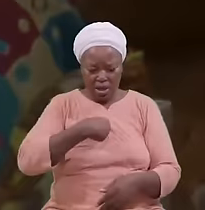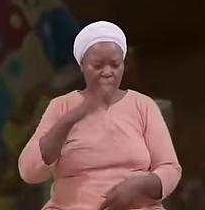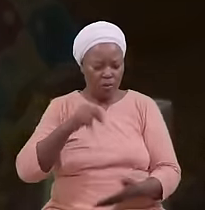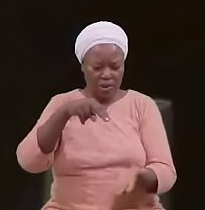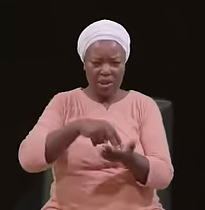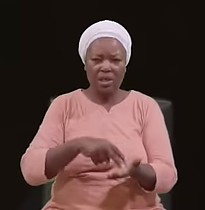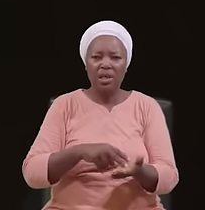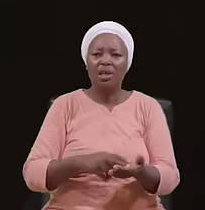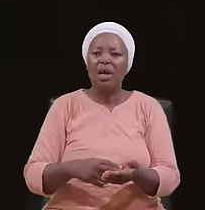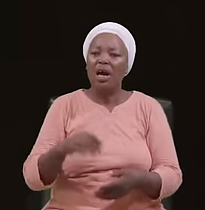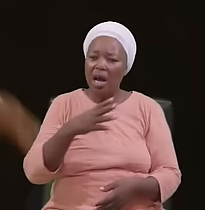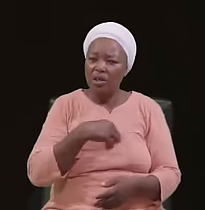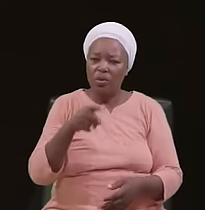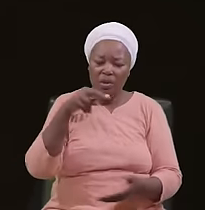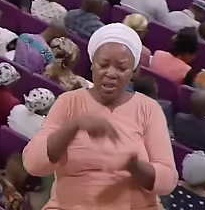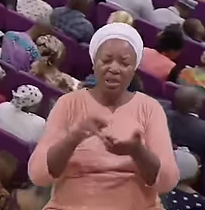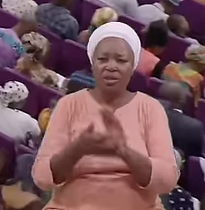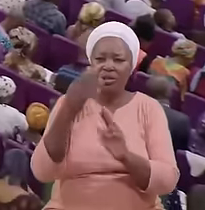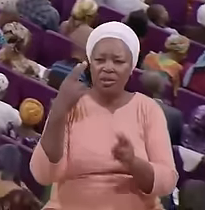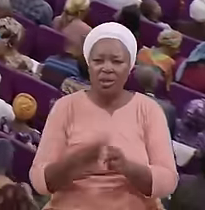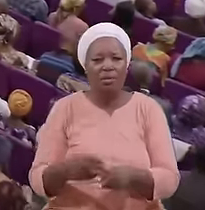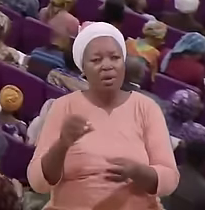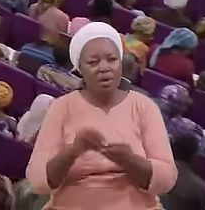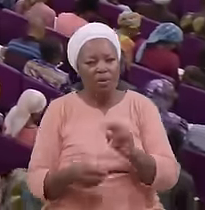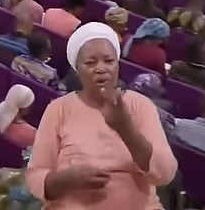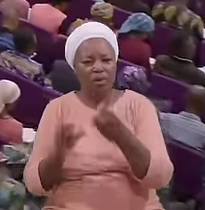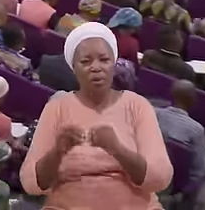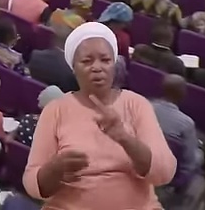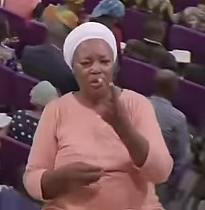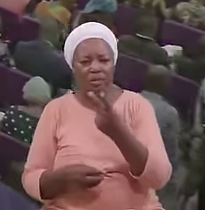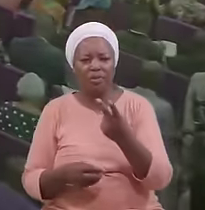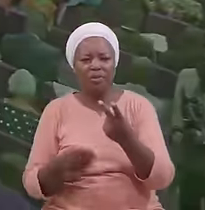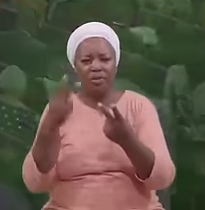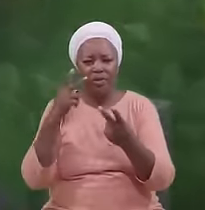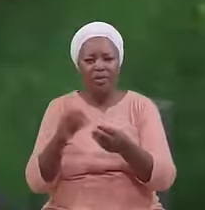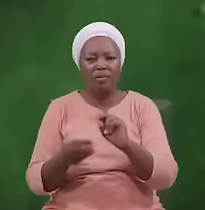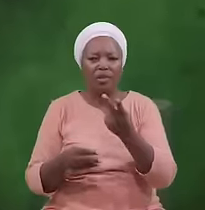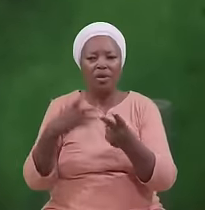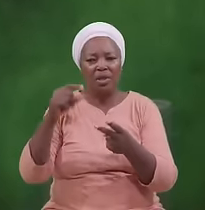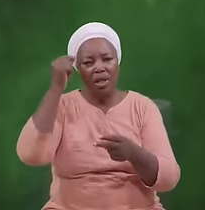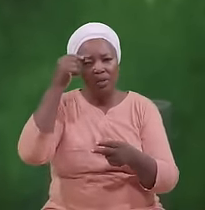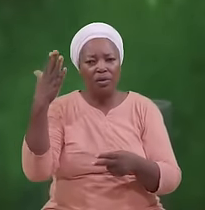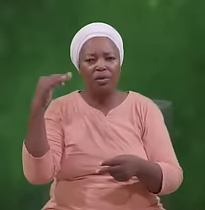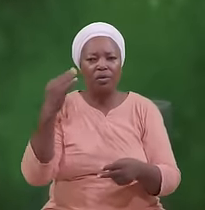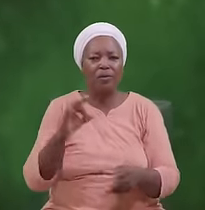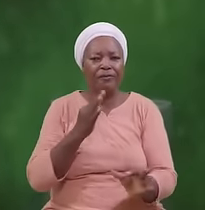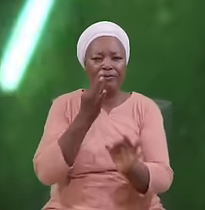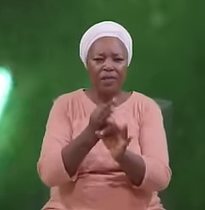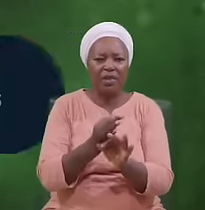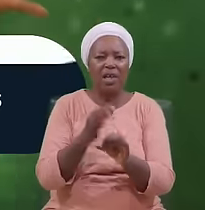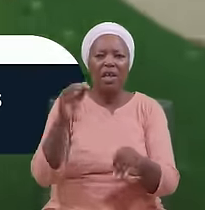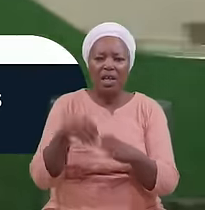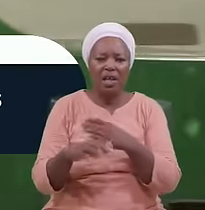in Jesus' name. Look at number two. Look at number two here. The thought of faith in